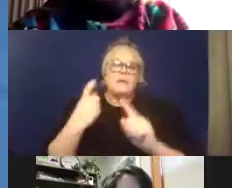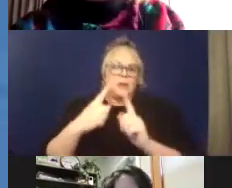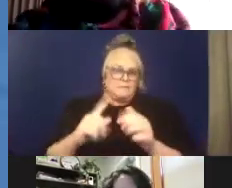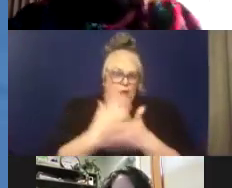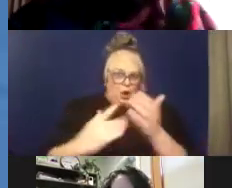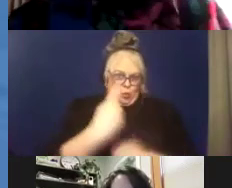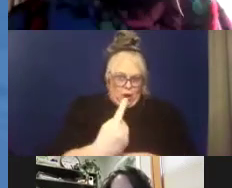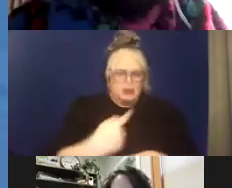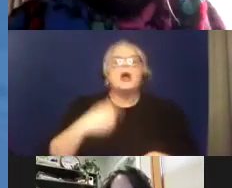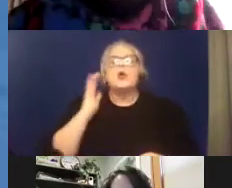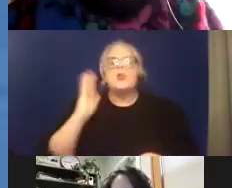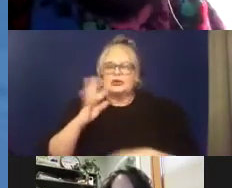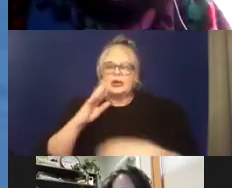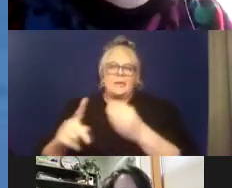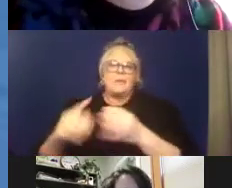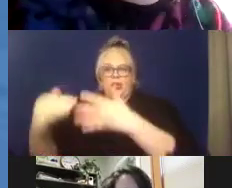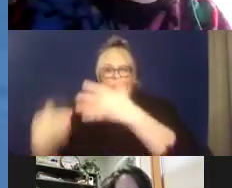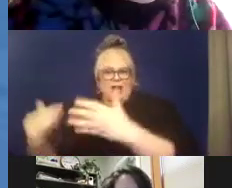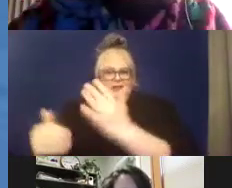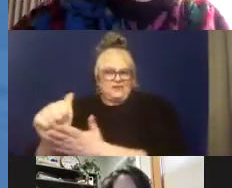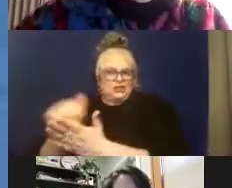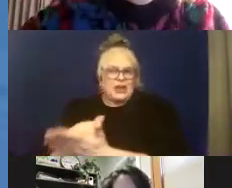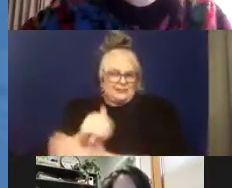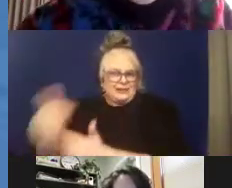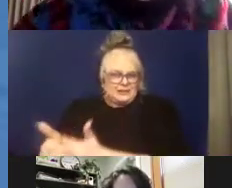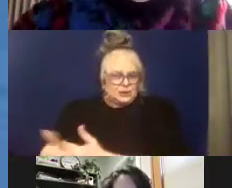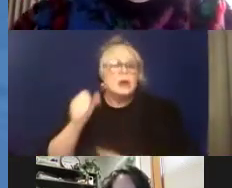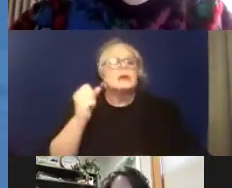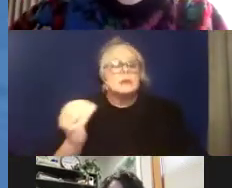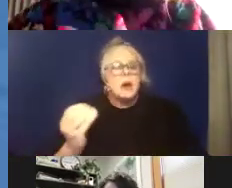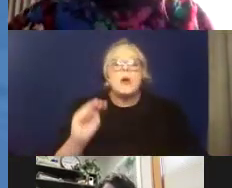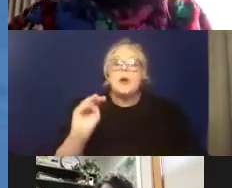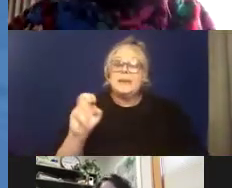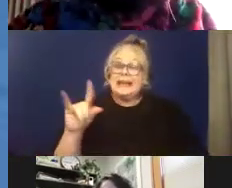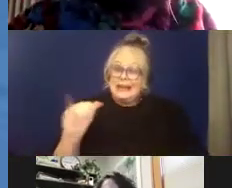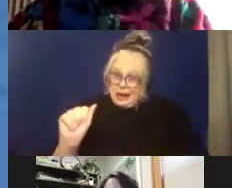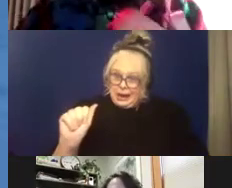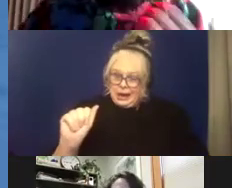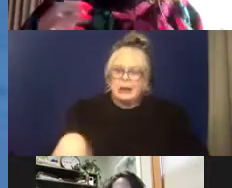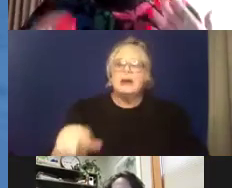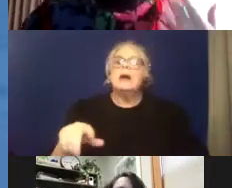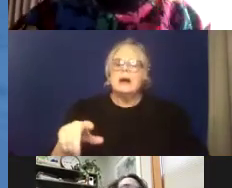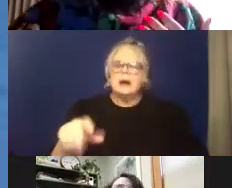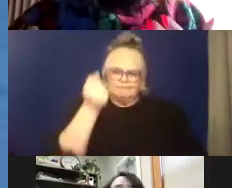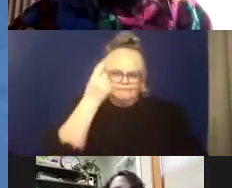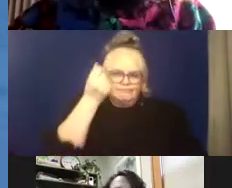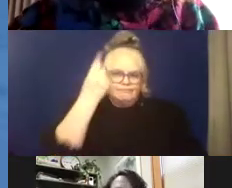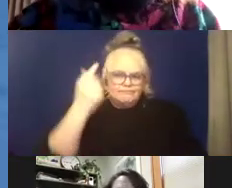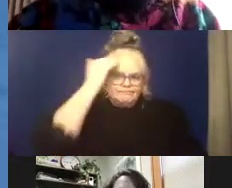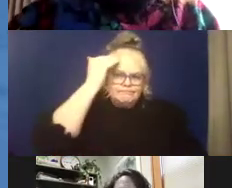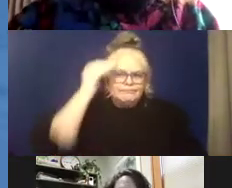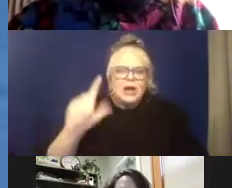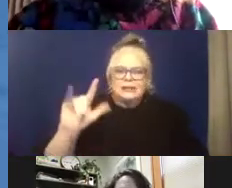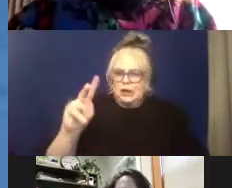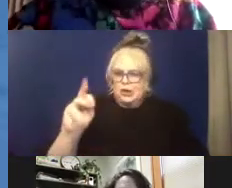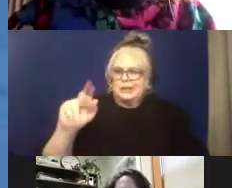So, media literacy. Starting off here with the knowledge and skills that you need that folks need to understand and respond